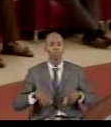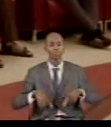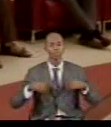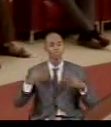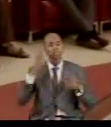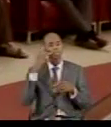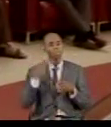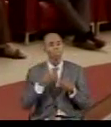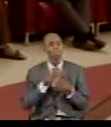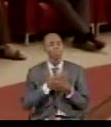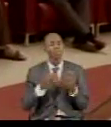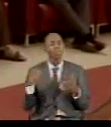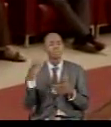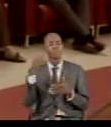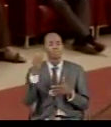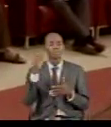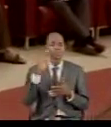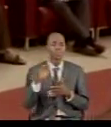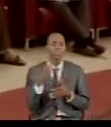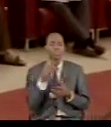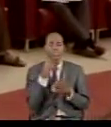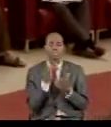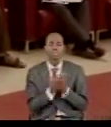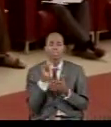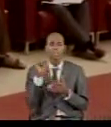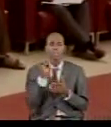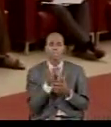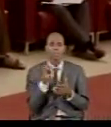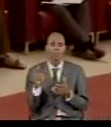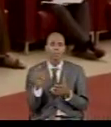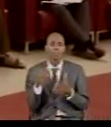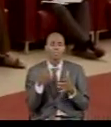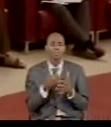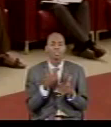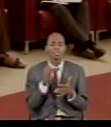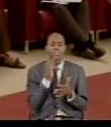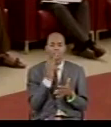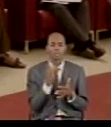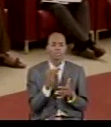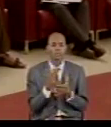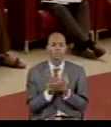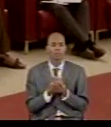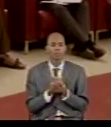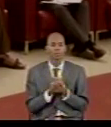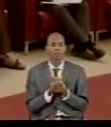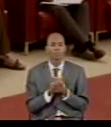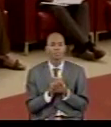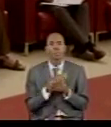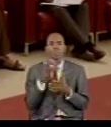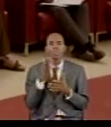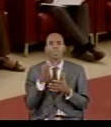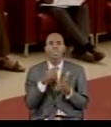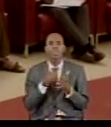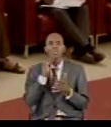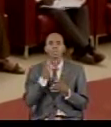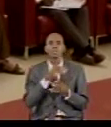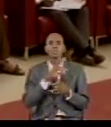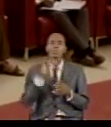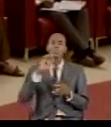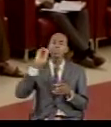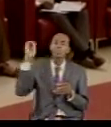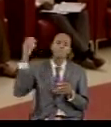15, it says, therefore, it is no great thing It's no great